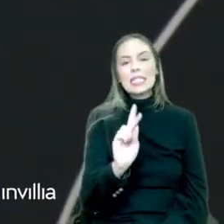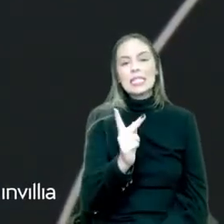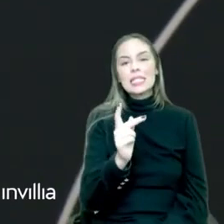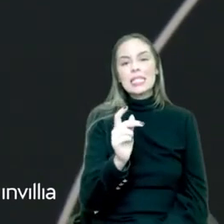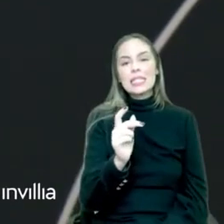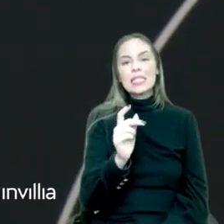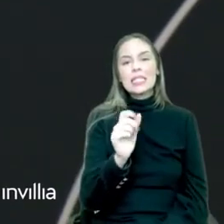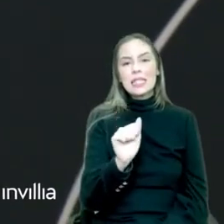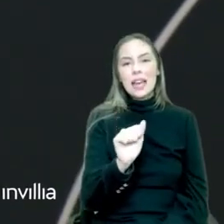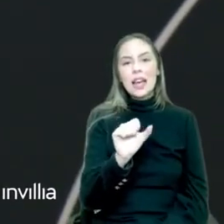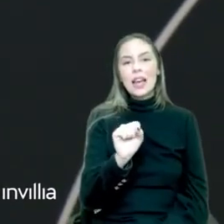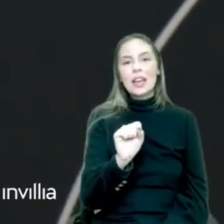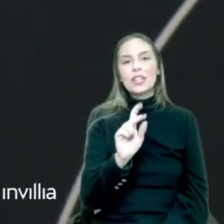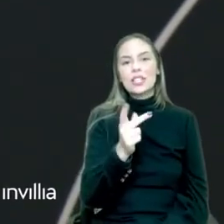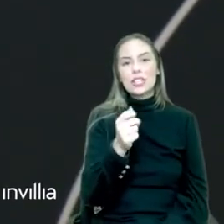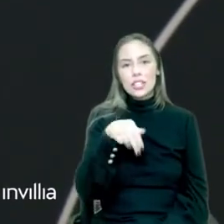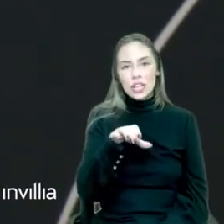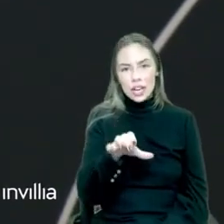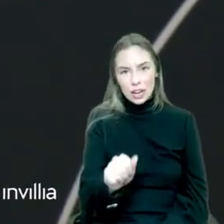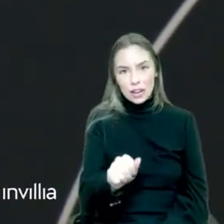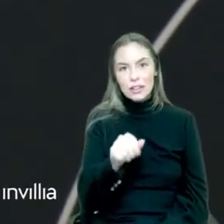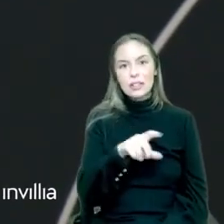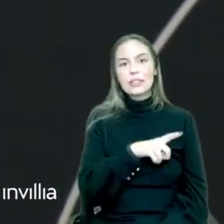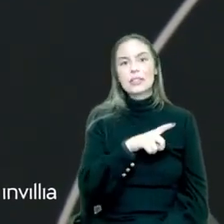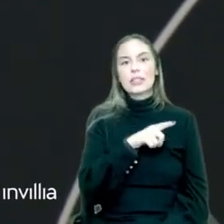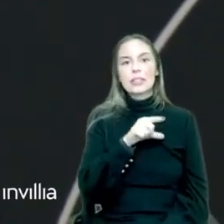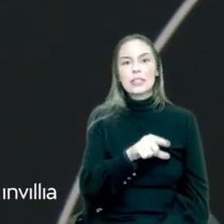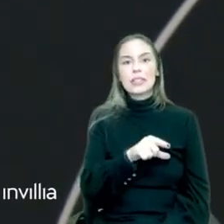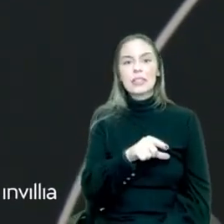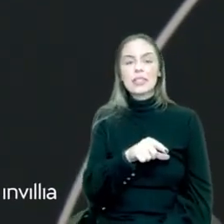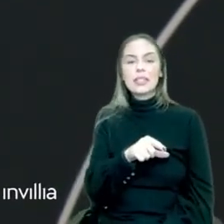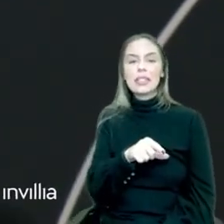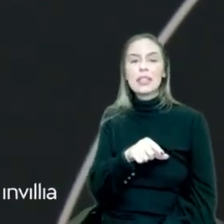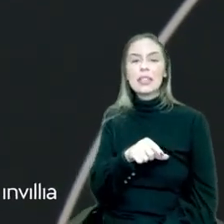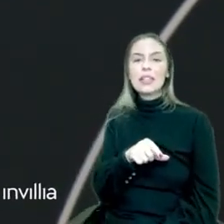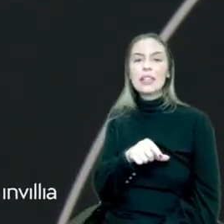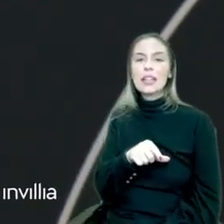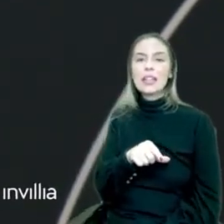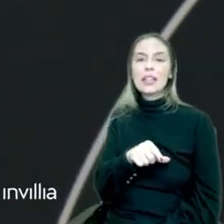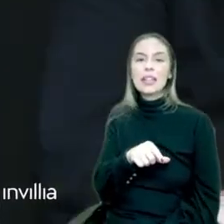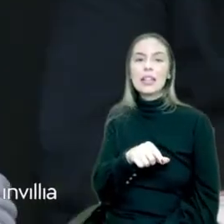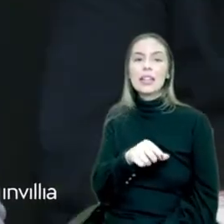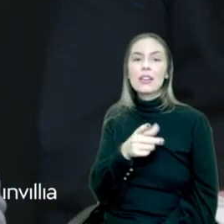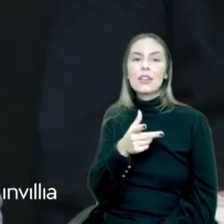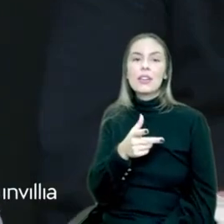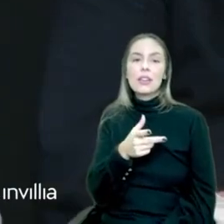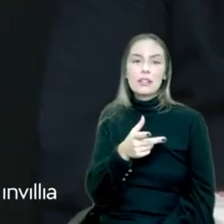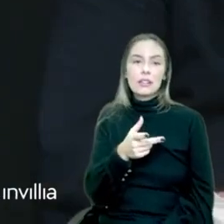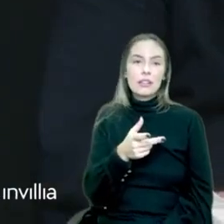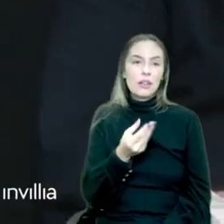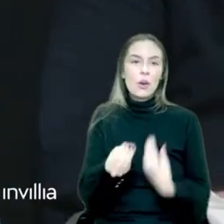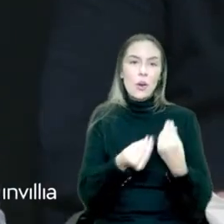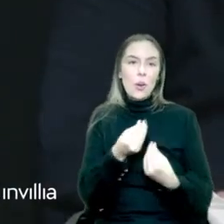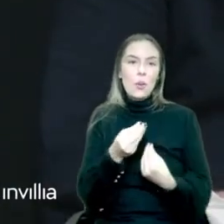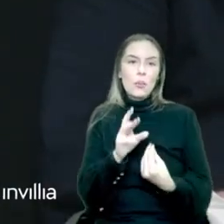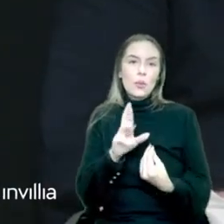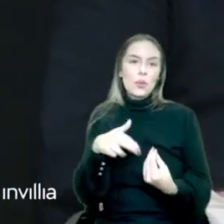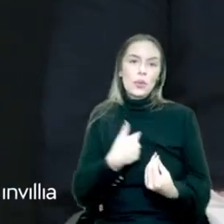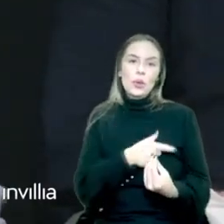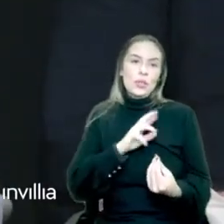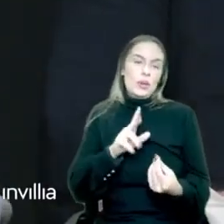AI environment, and how the things are going? So clearly, we are not solving cancer. We are selling T-shirts. That's all we're